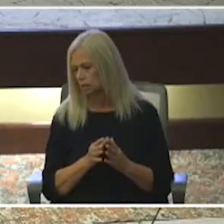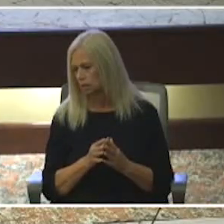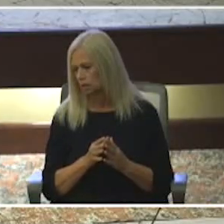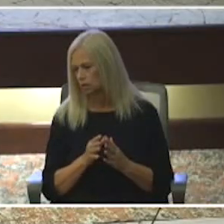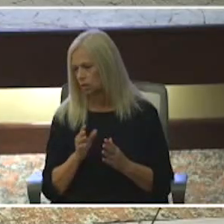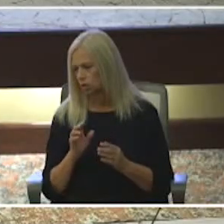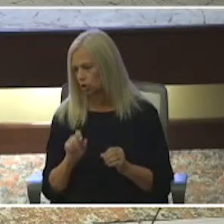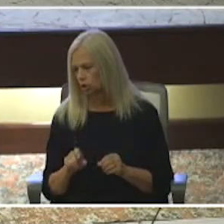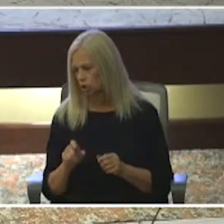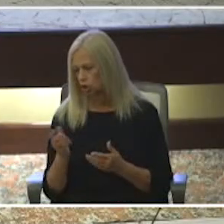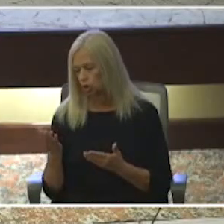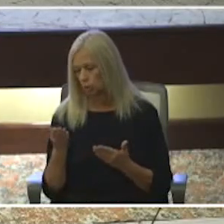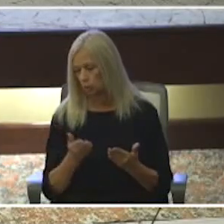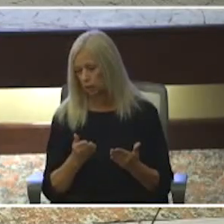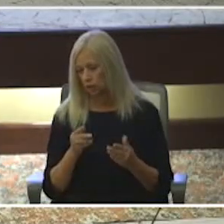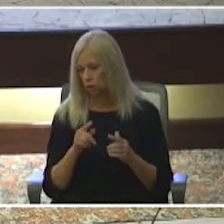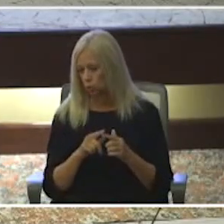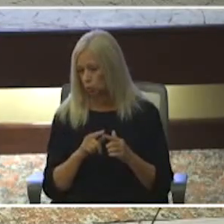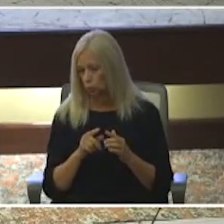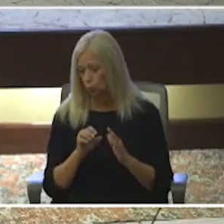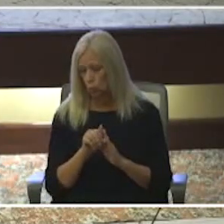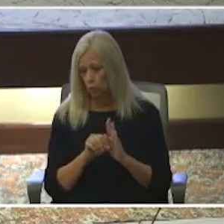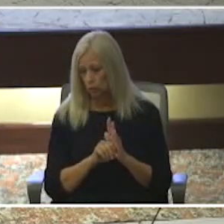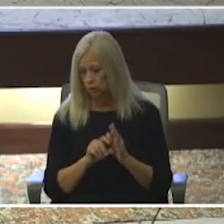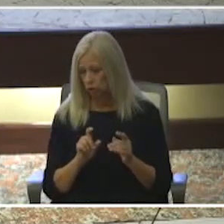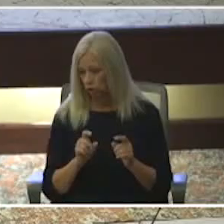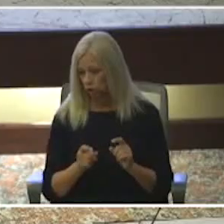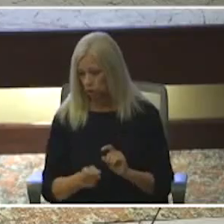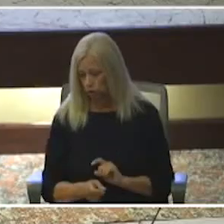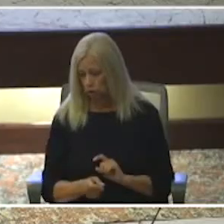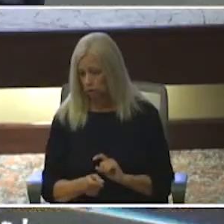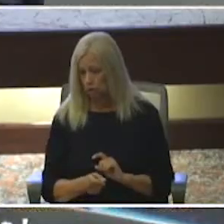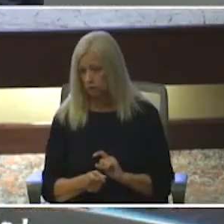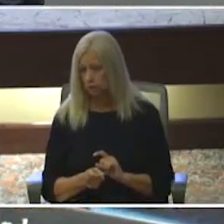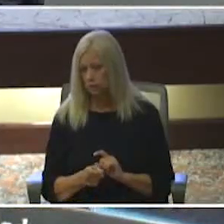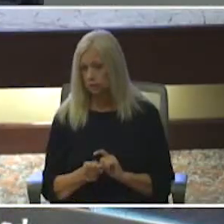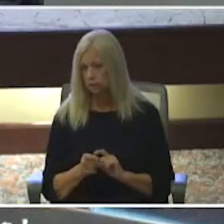ordinance changes? That's correct. Yes, we would next